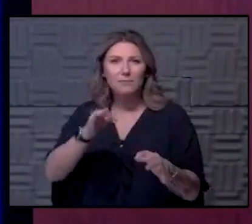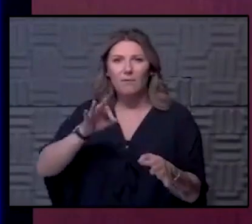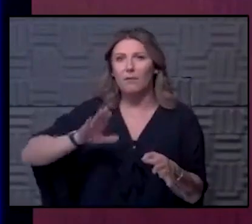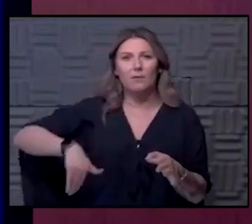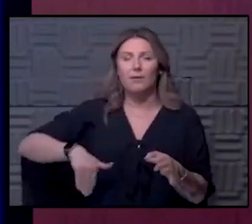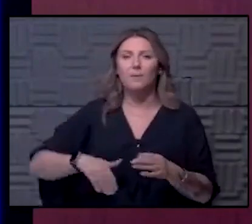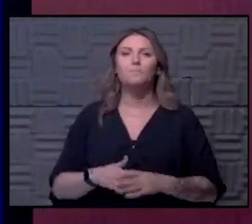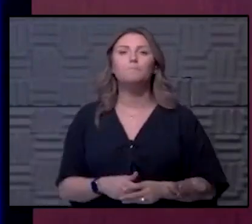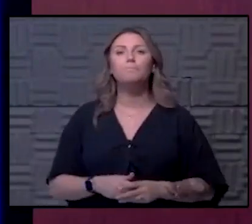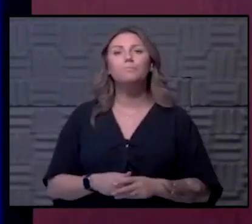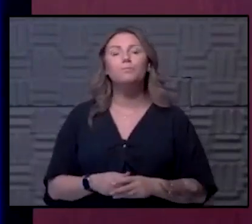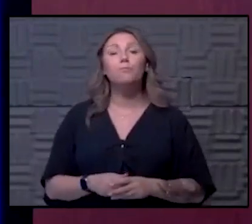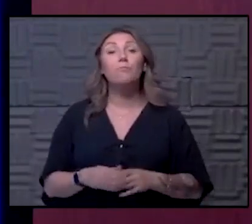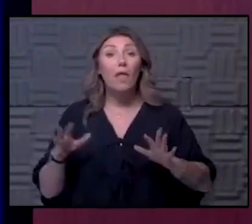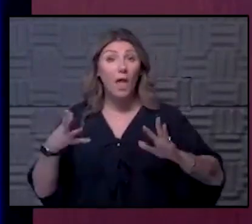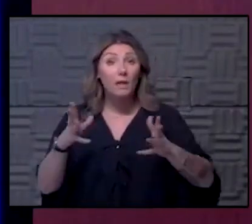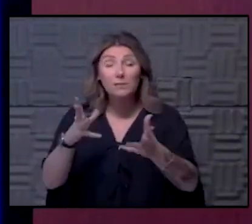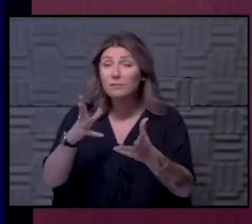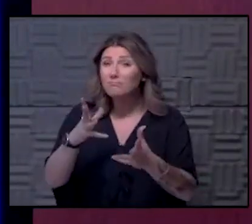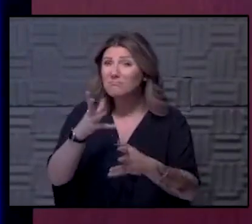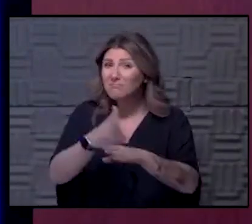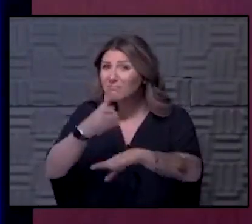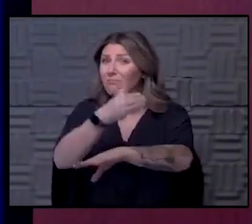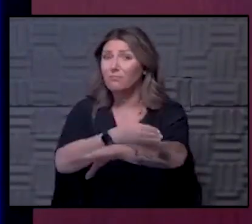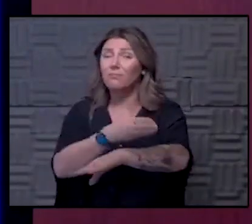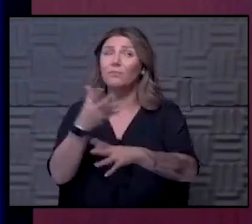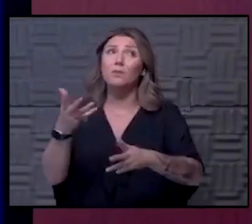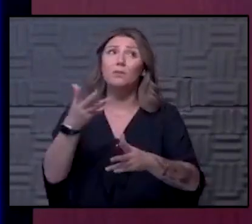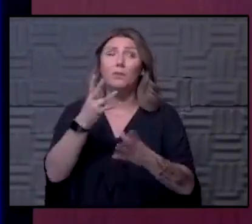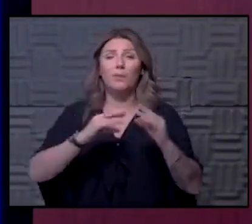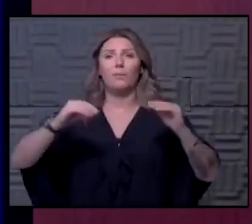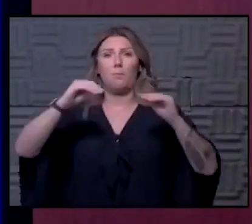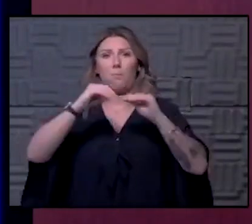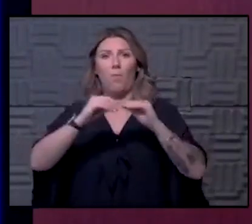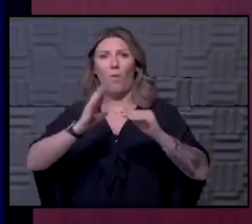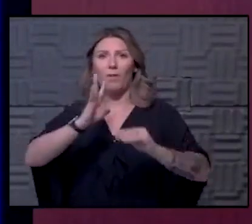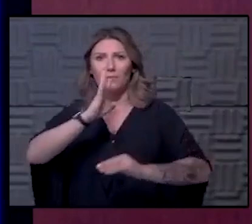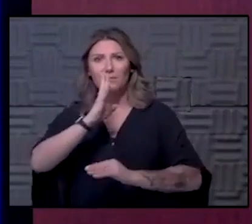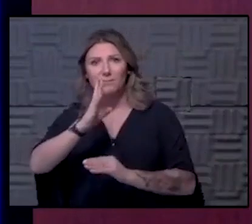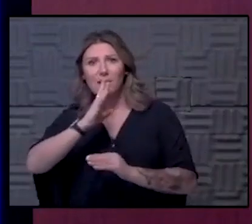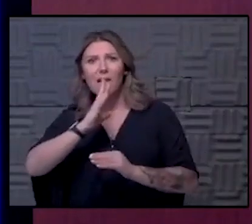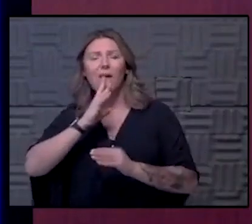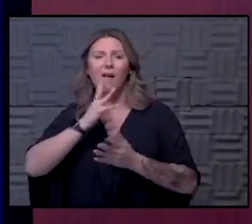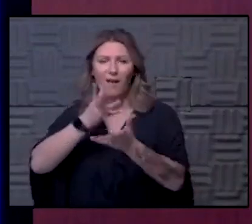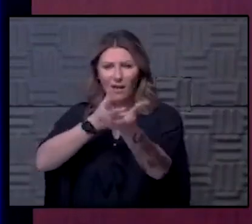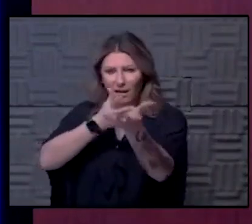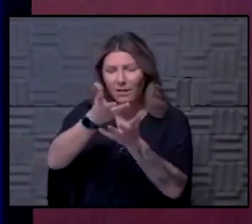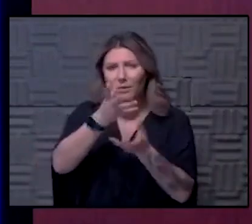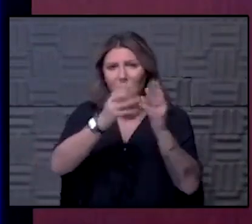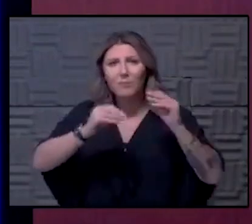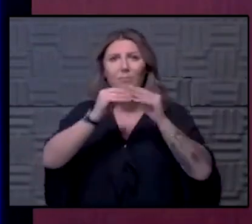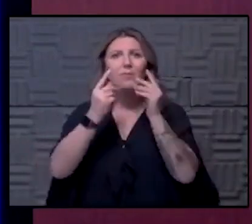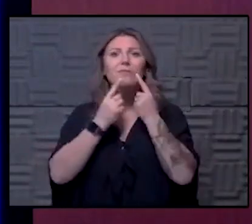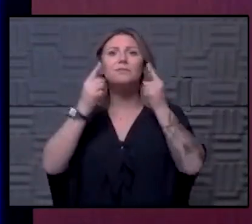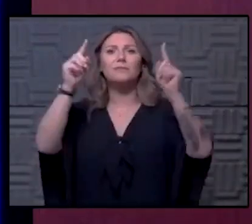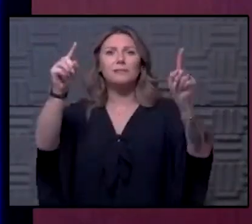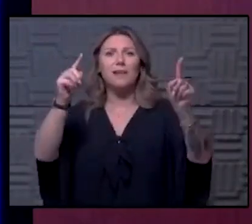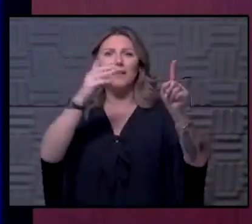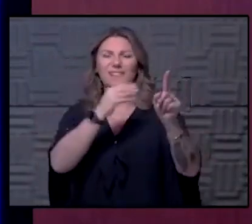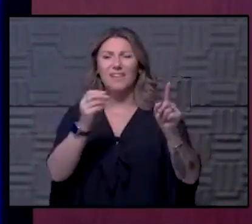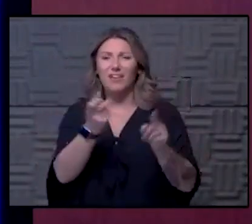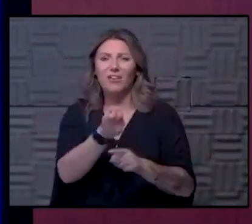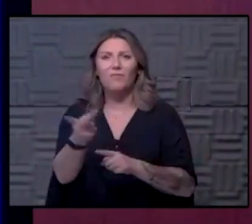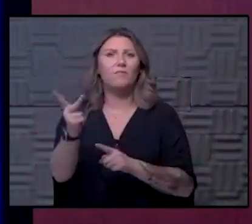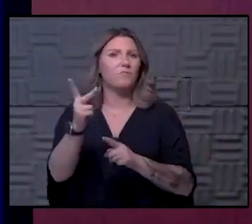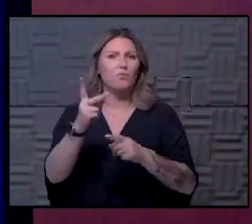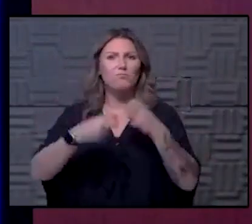yet. Is hesitancy getting better? I think the more we talk about it, and the more success we have, and the fewer the problems